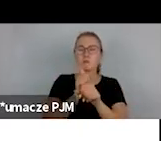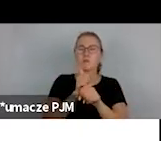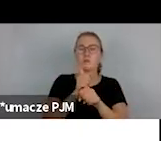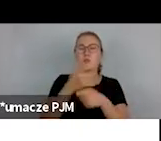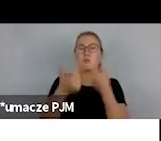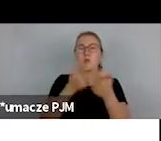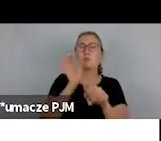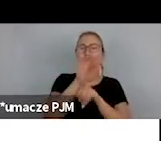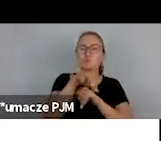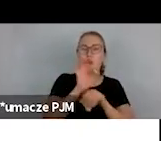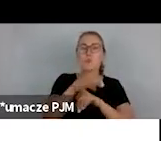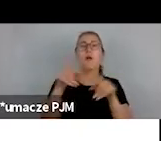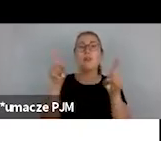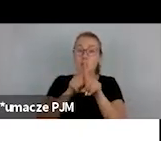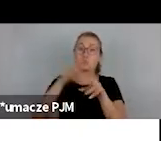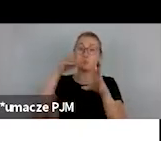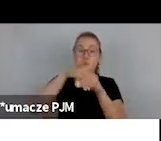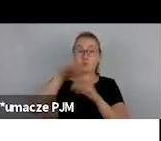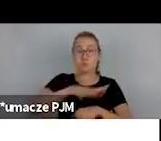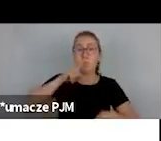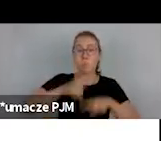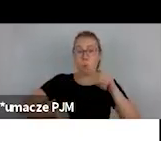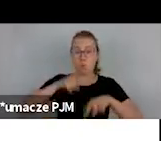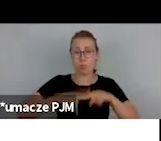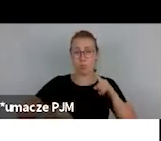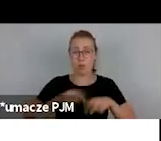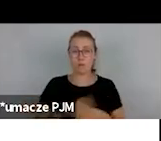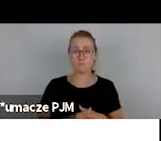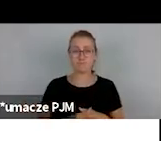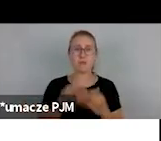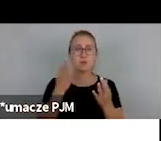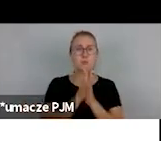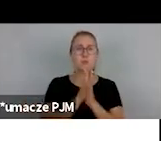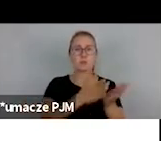of. Next slide, please, Joanna.